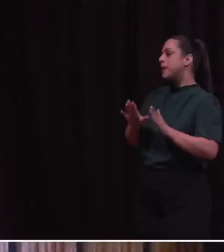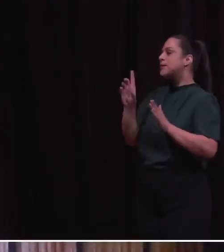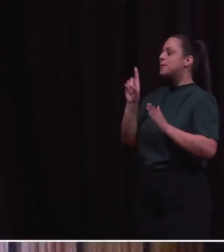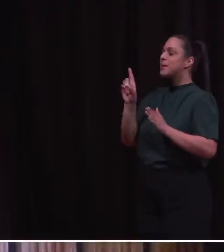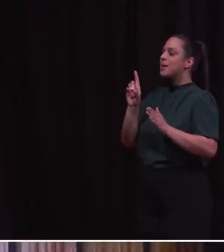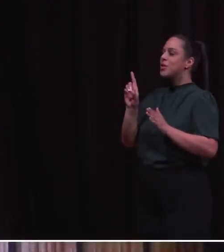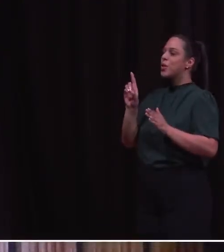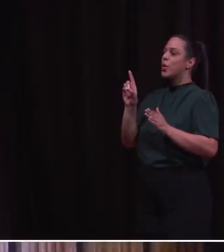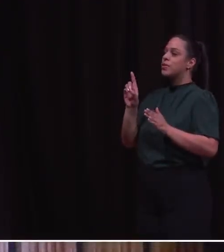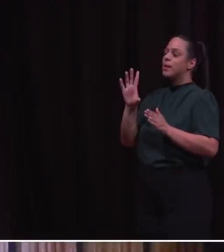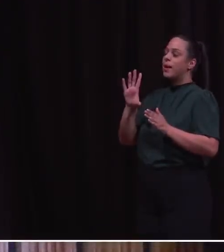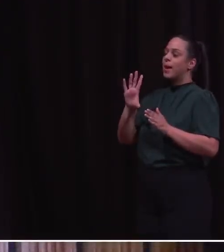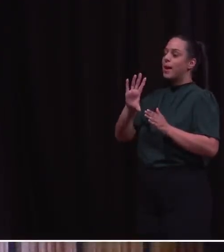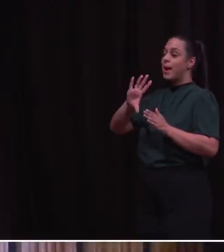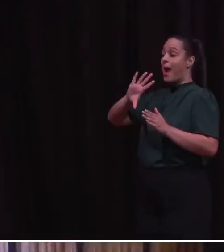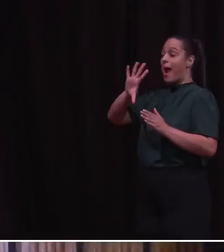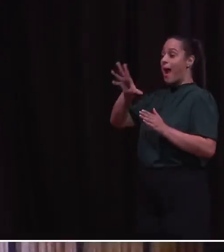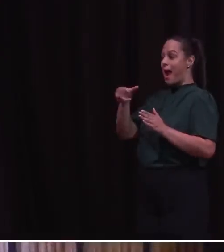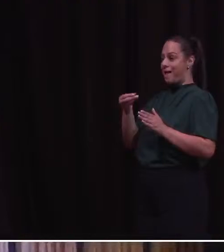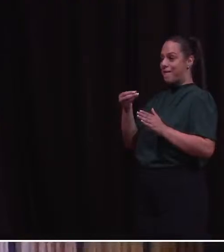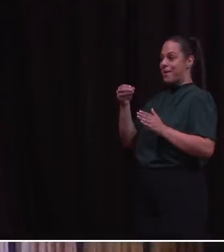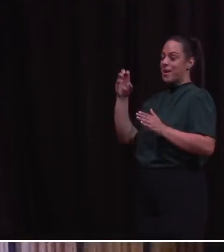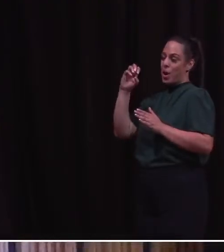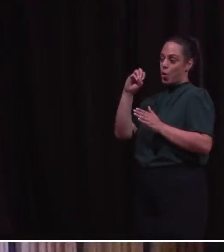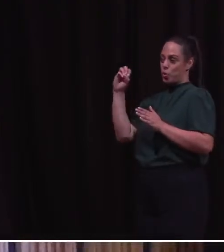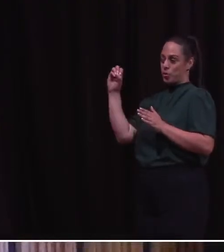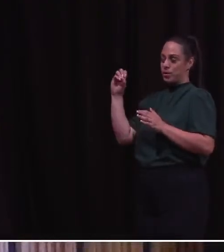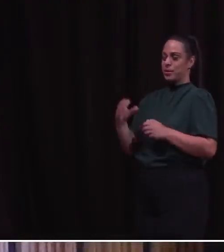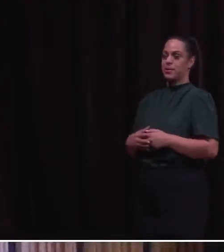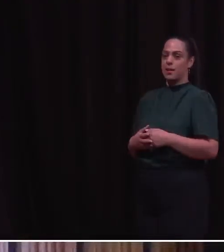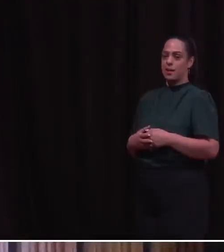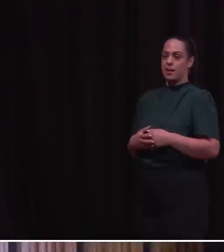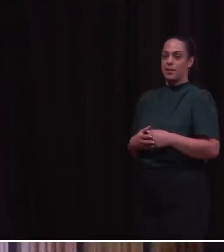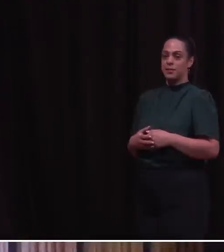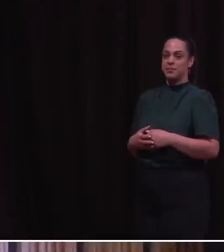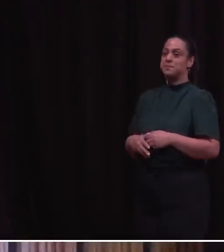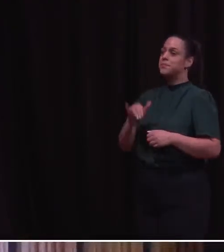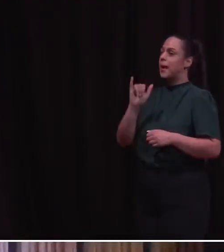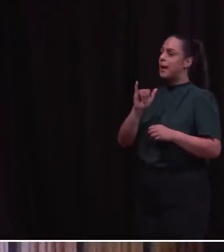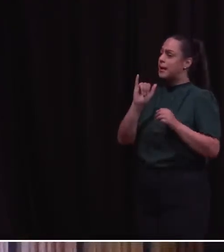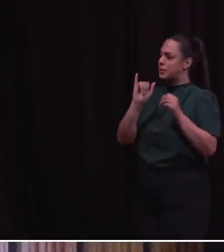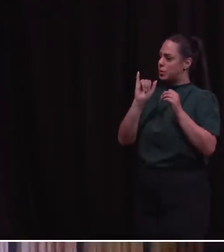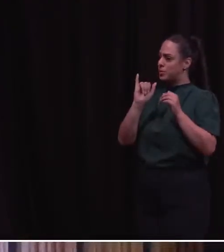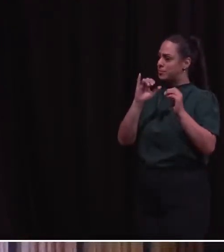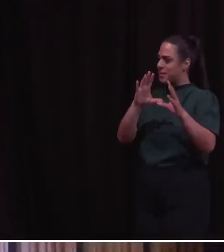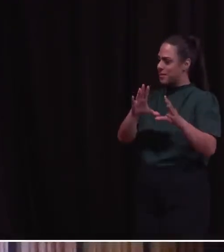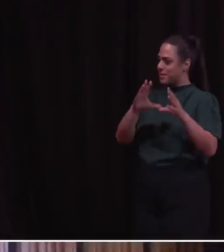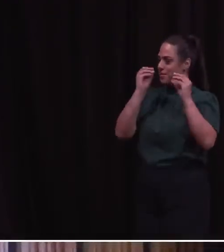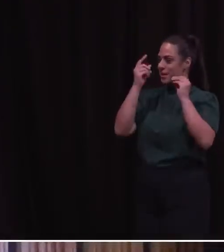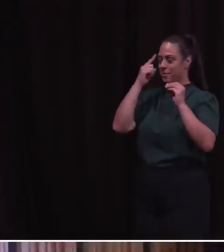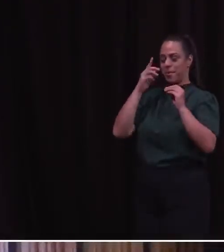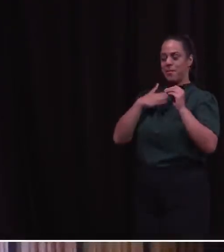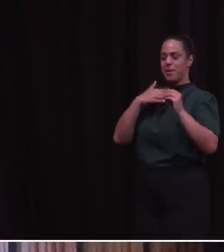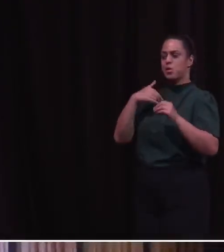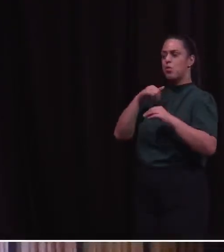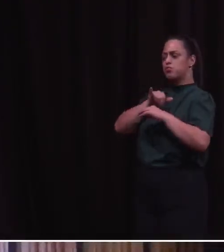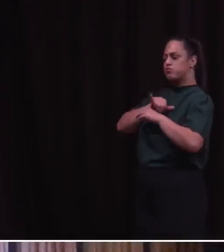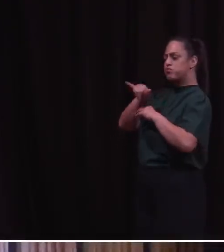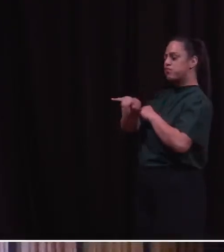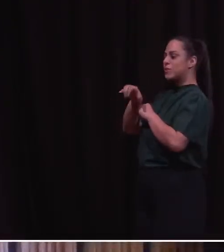are significant. So my going to Zimbabwe for a Fulbright opened